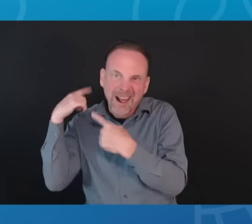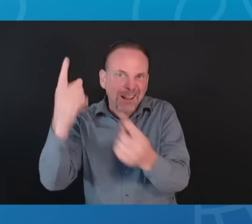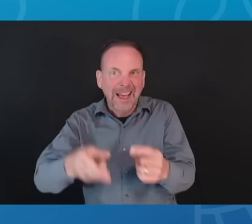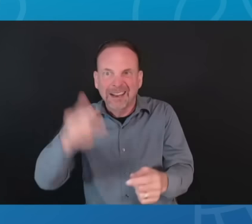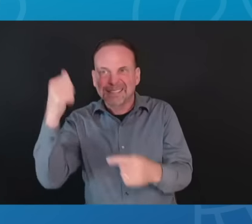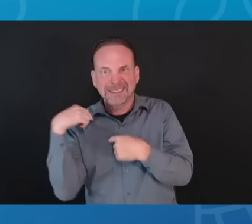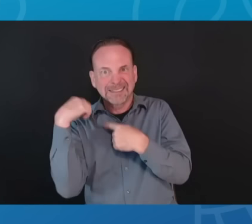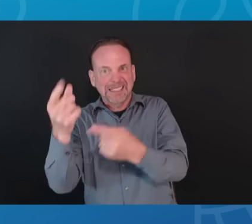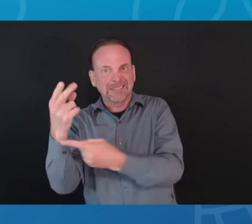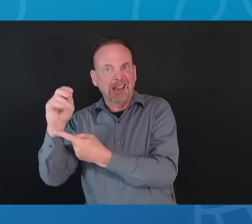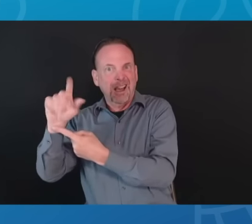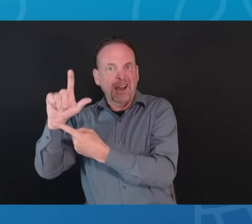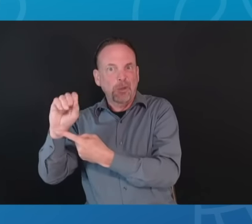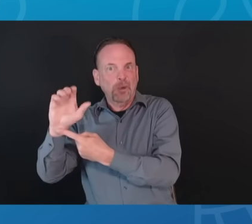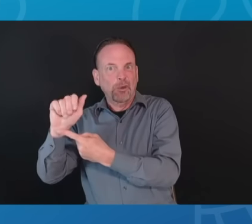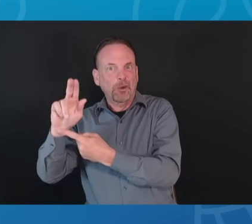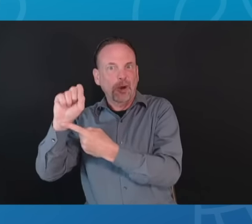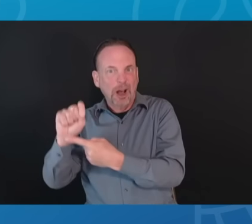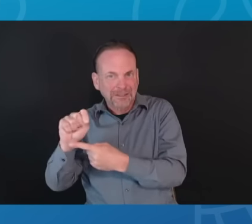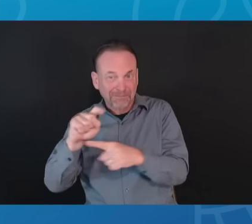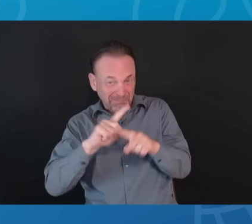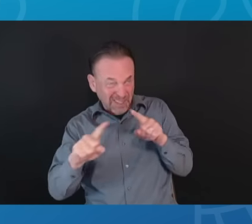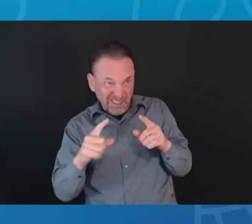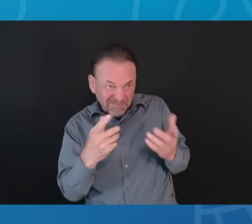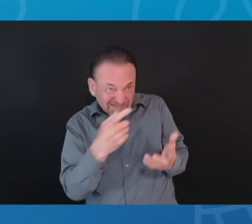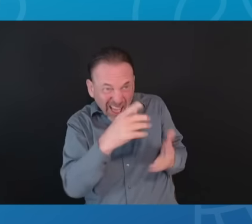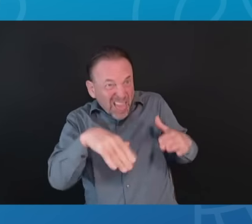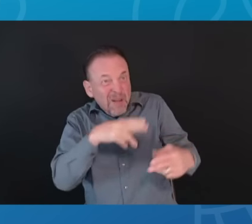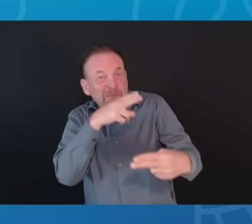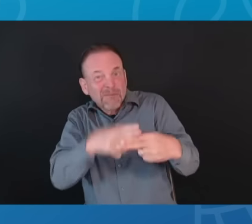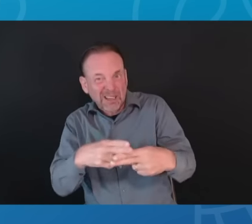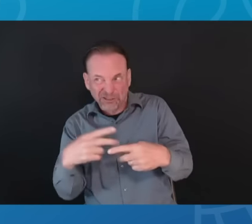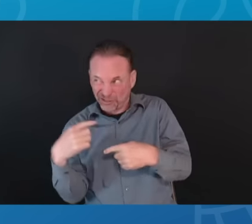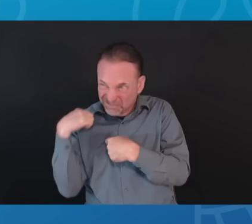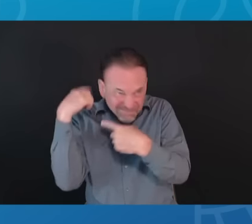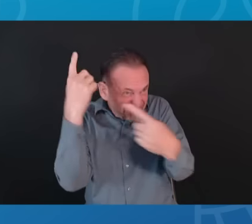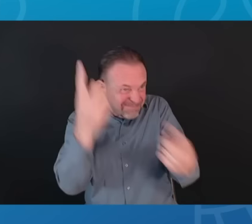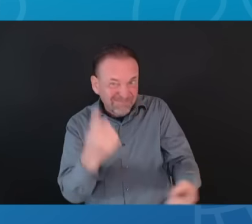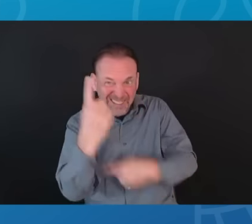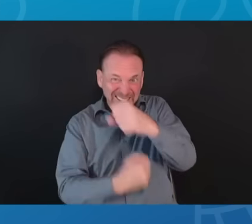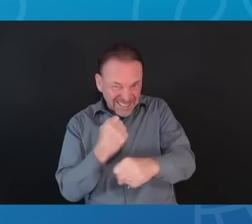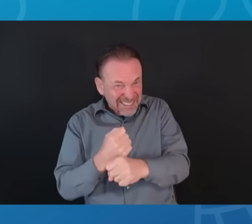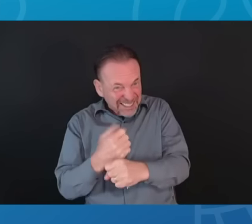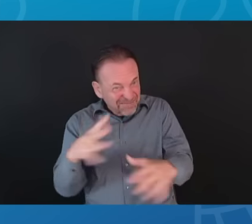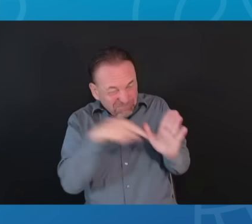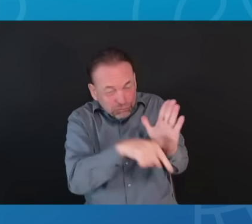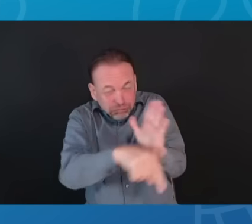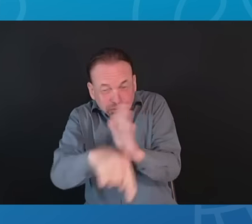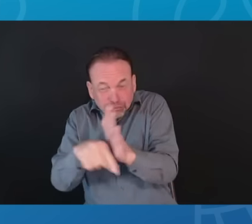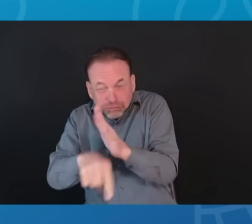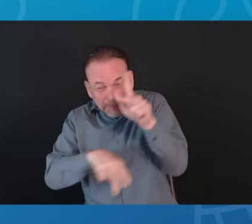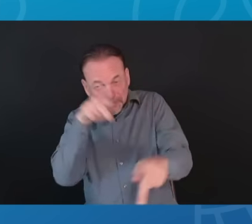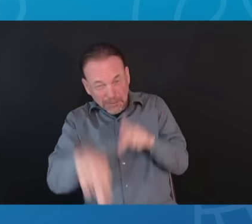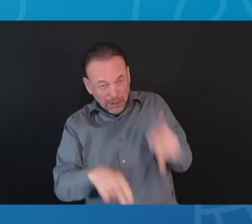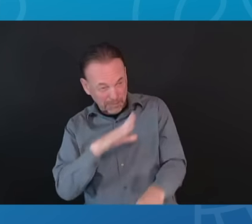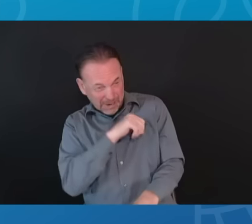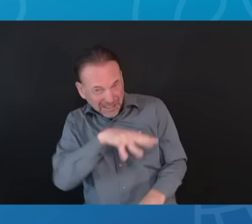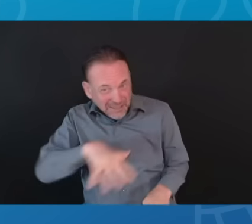the Palestinians are subject to. He did not mention the fact that 42,000 people were killed. In fact, you know, a group of American doctors are